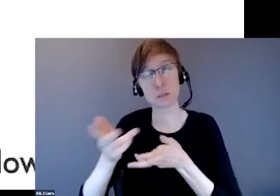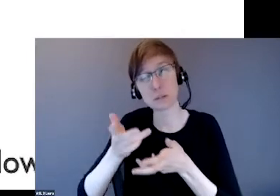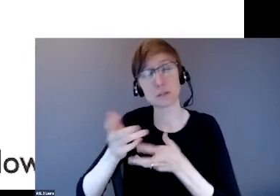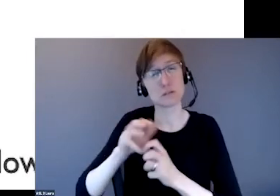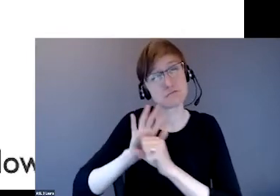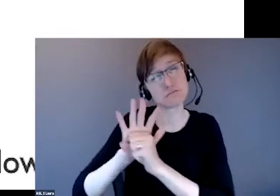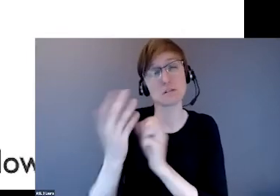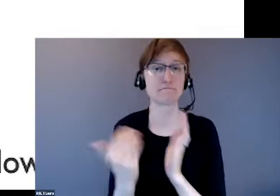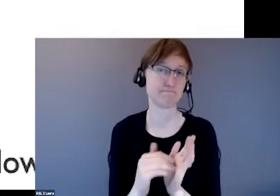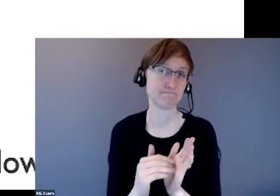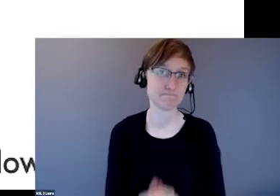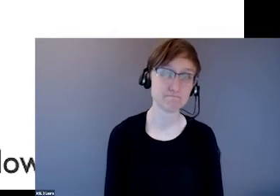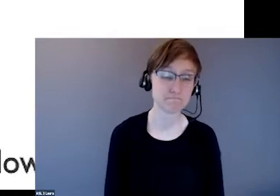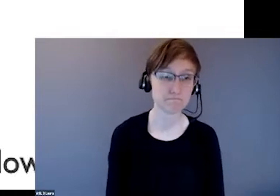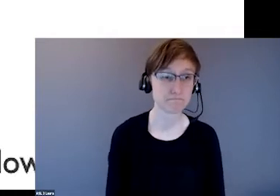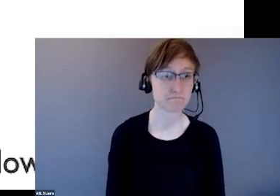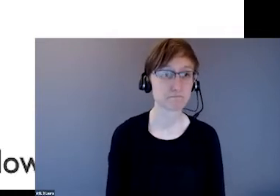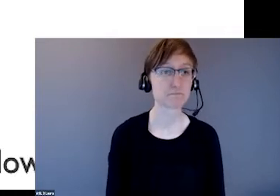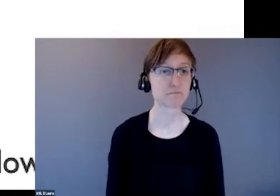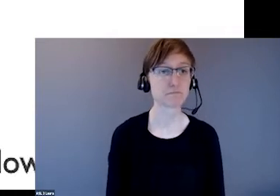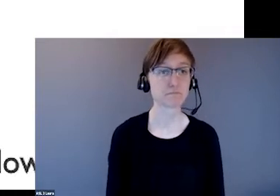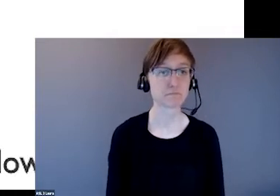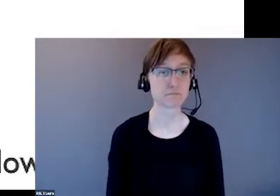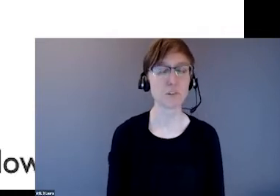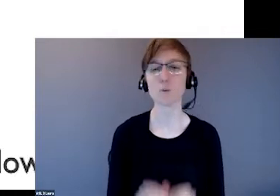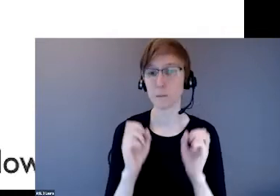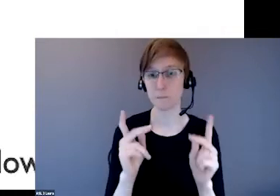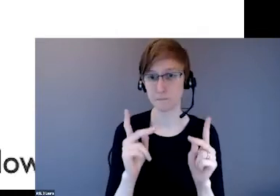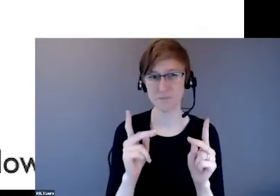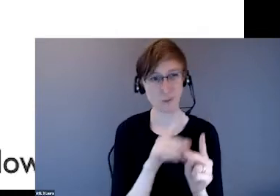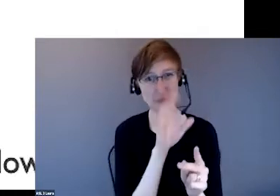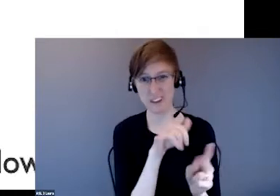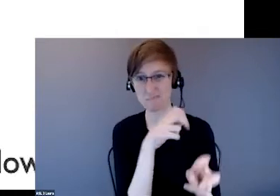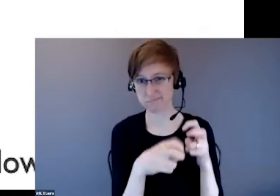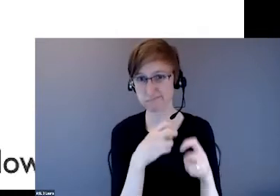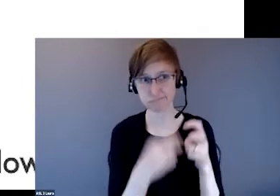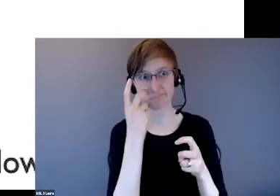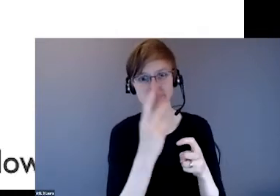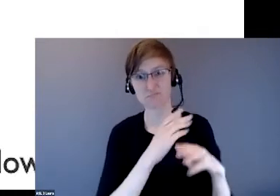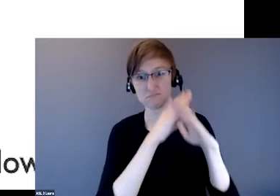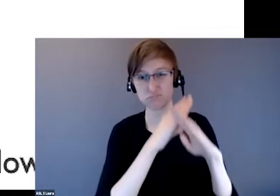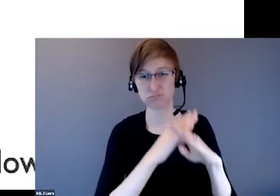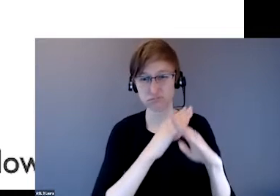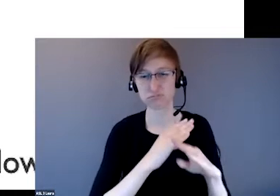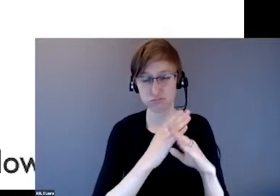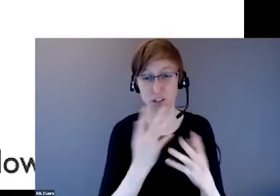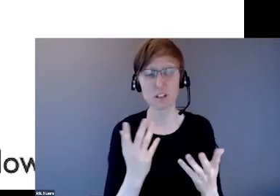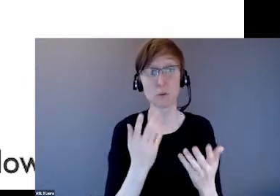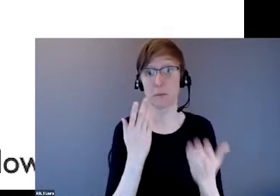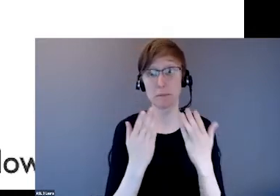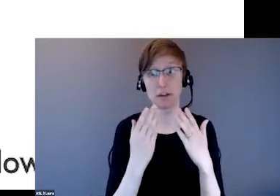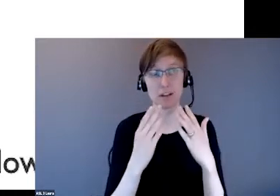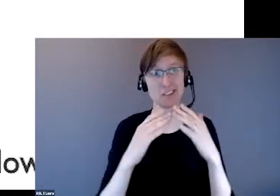So what is the potential solution to all this, right? We've got these barriers to entry, these glass ceiling kind of barriers, and